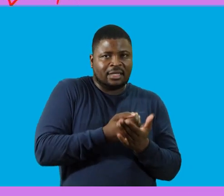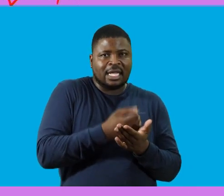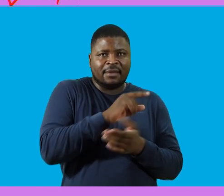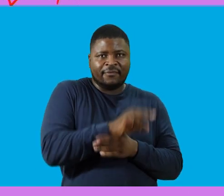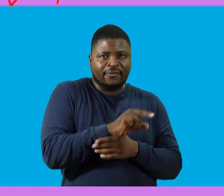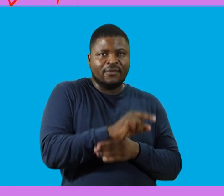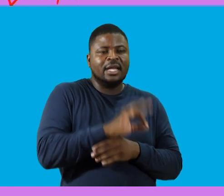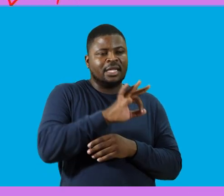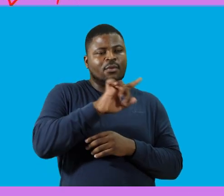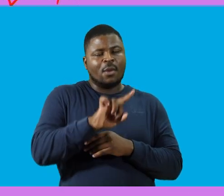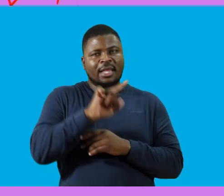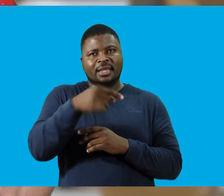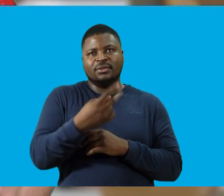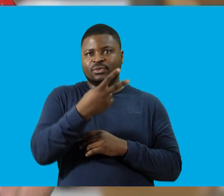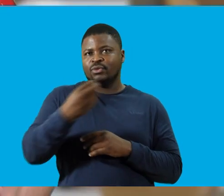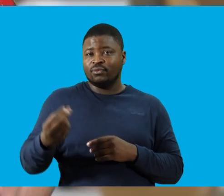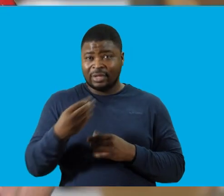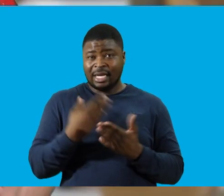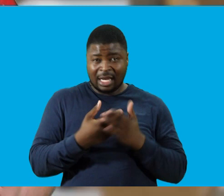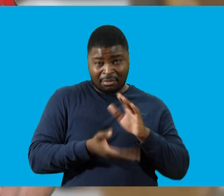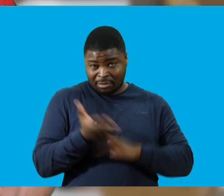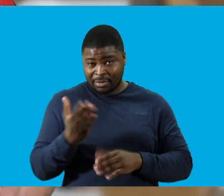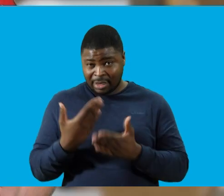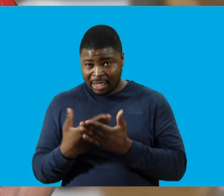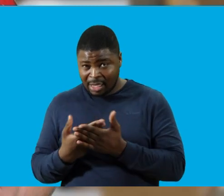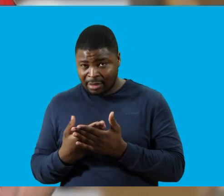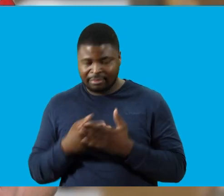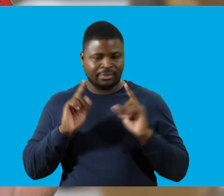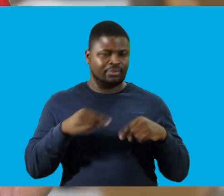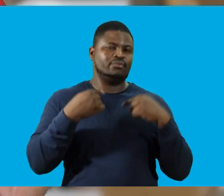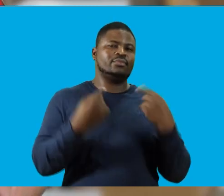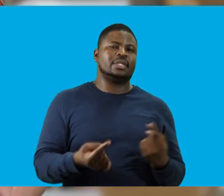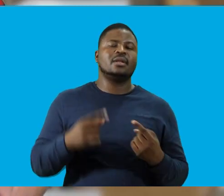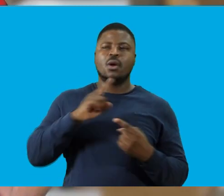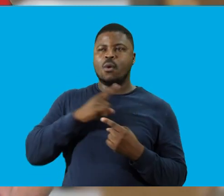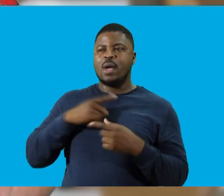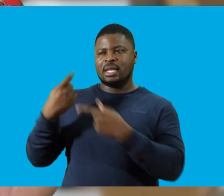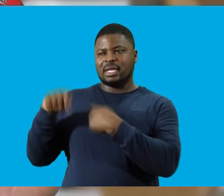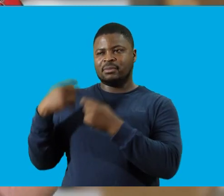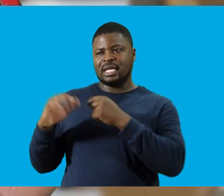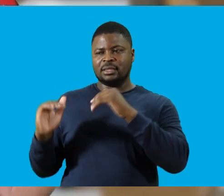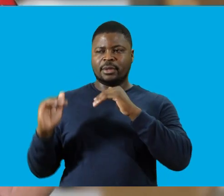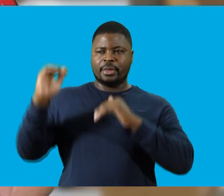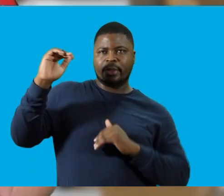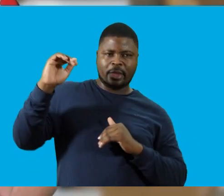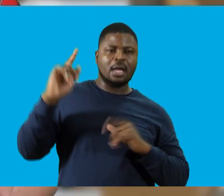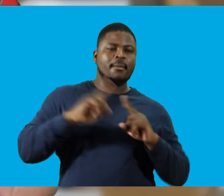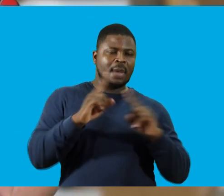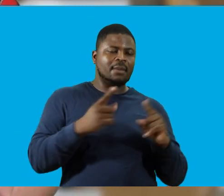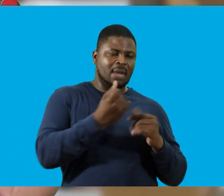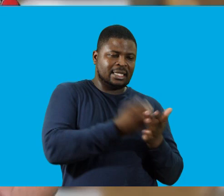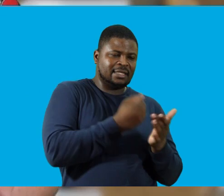31,200. Will she be able to go on a trip? No, she won't. But she will definitely be able to